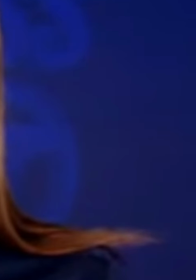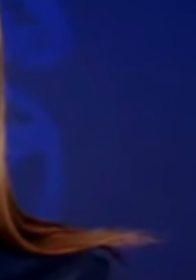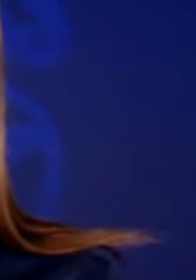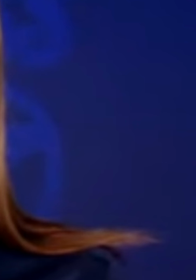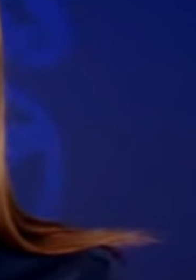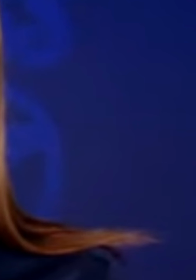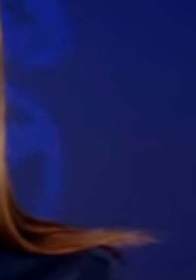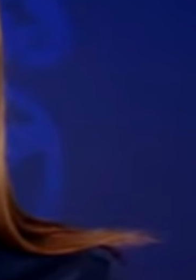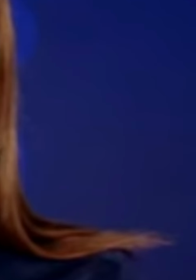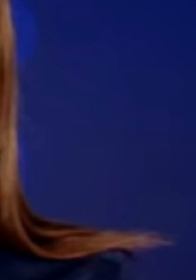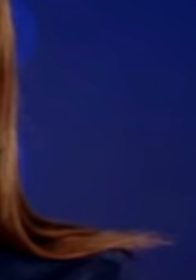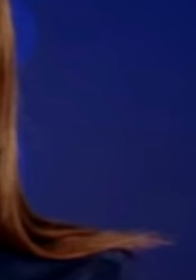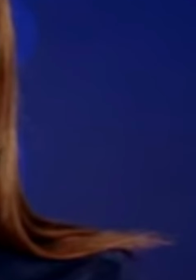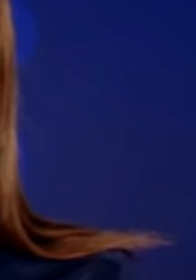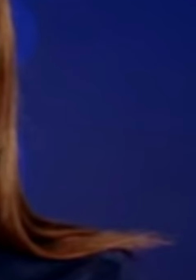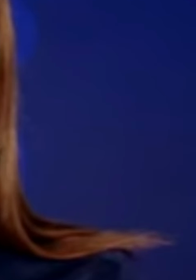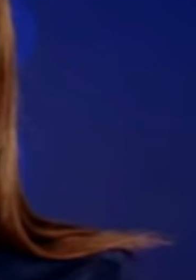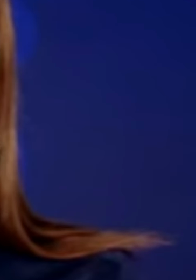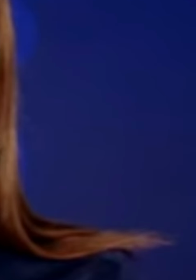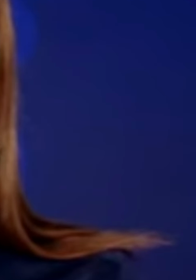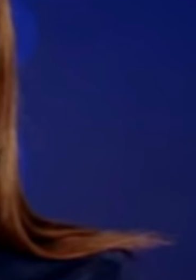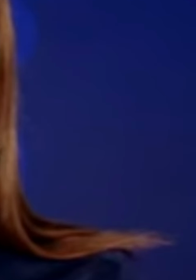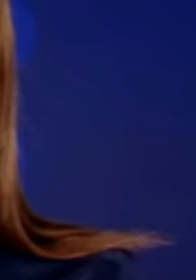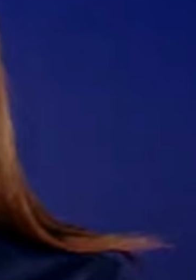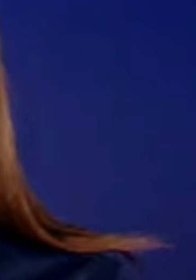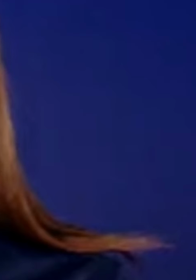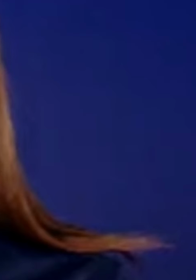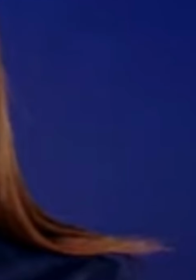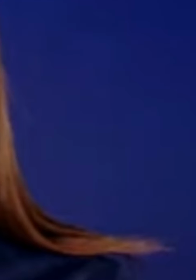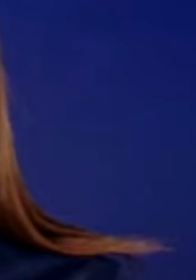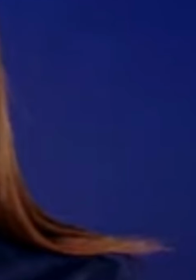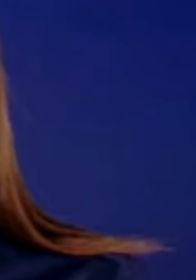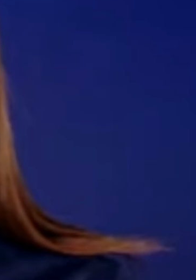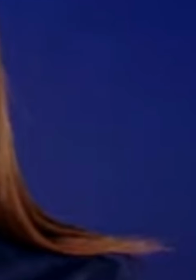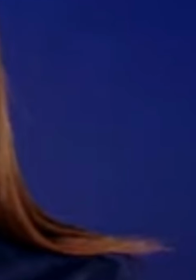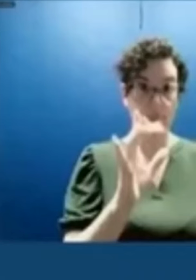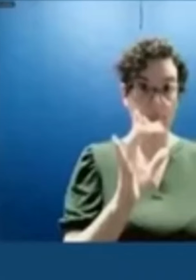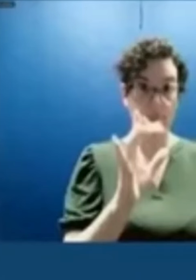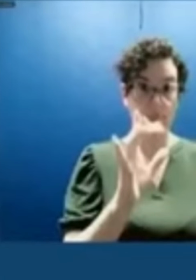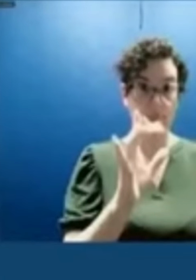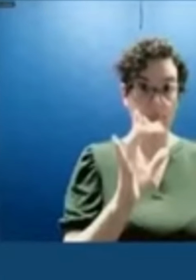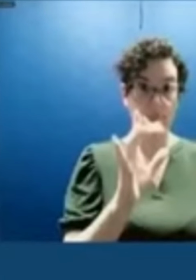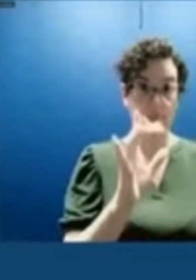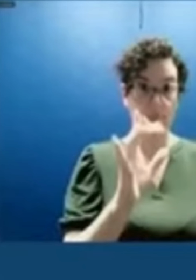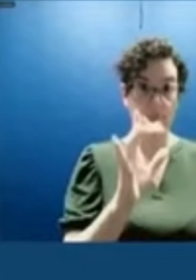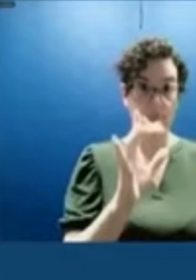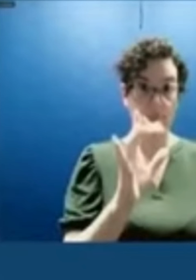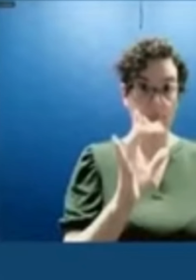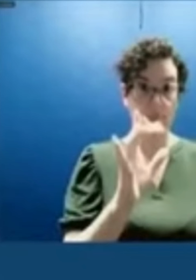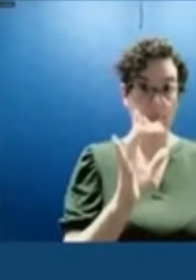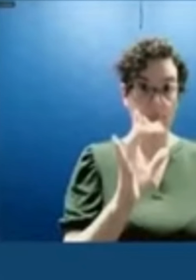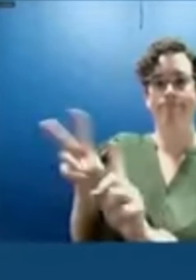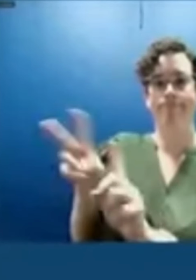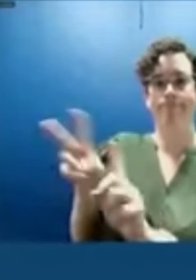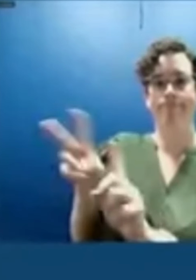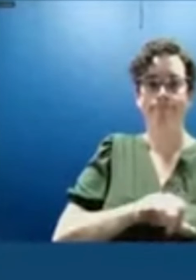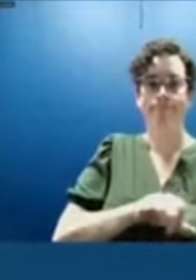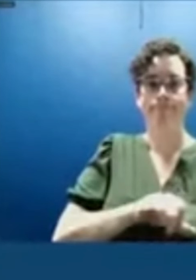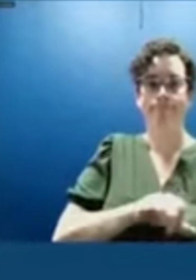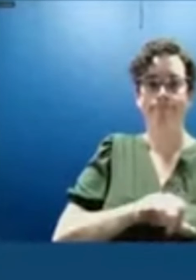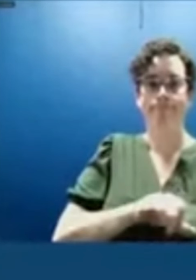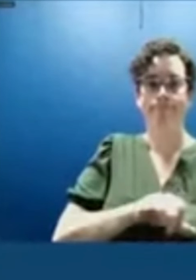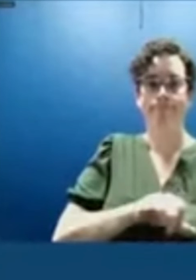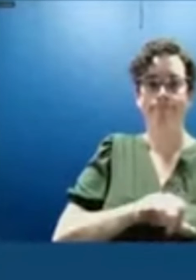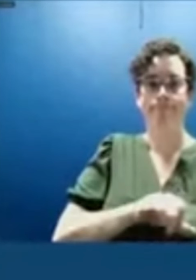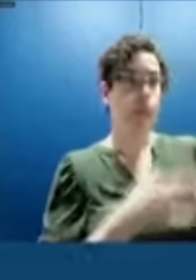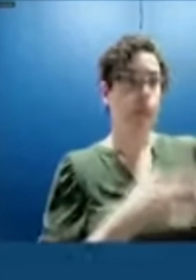a glass case for things as simple as deodorant or shampoo. Retail theft is no longer one person waiting for the right moment to walk